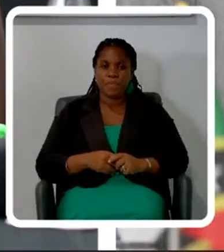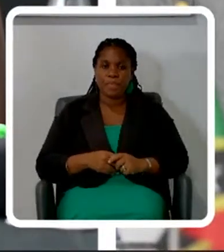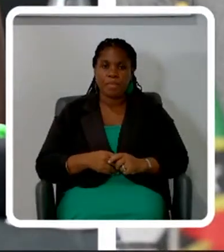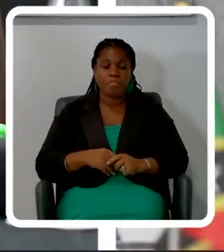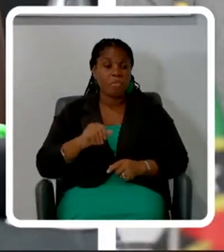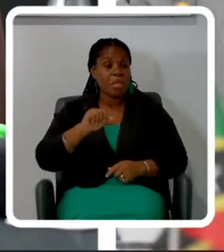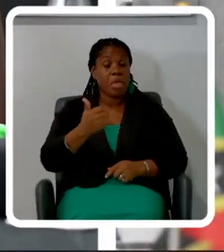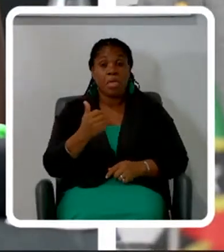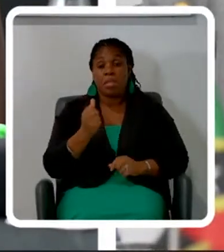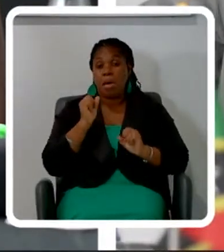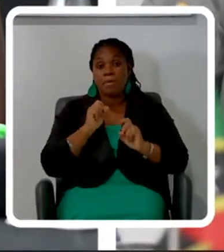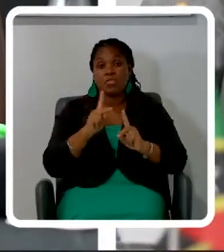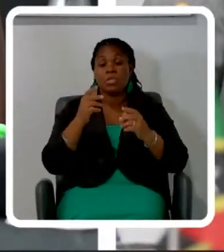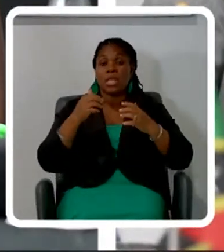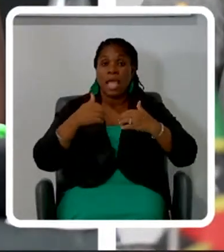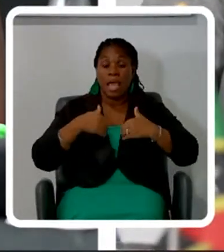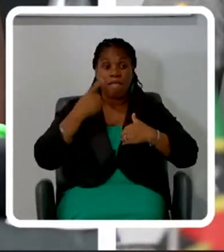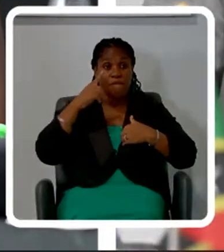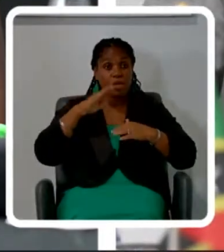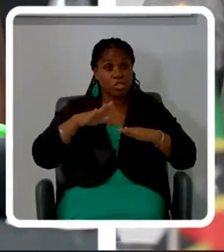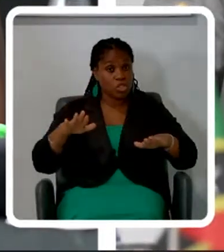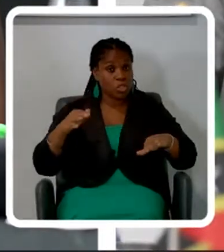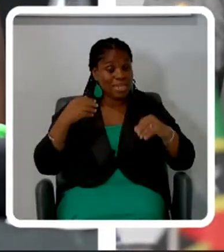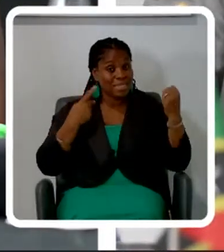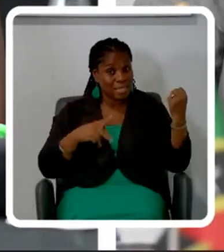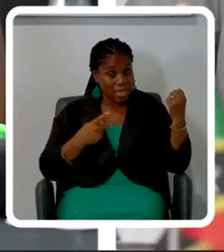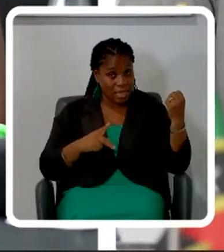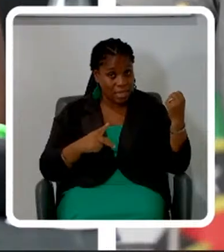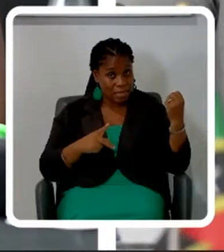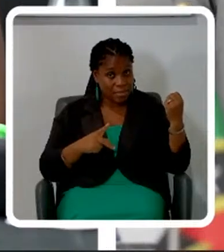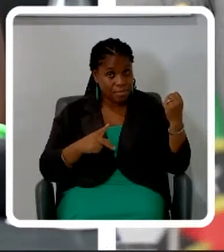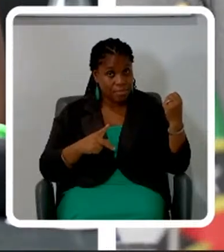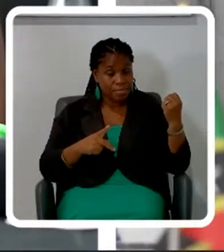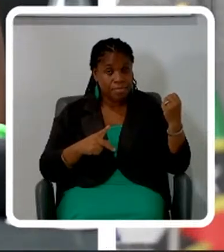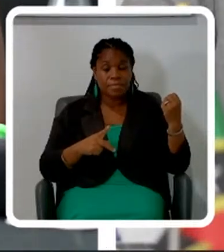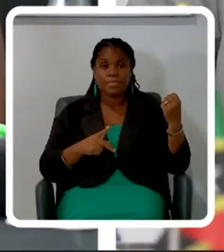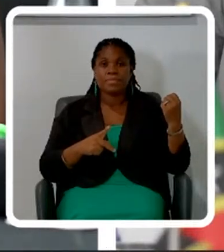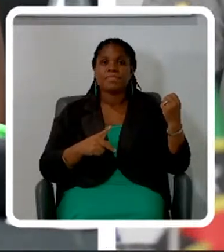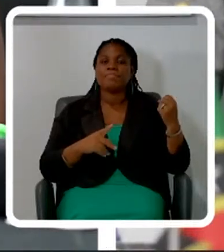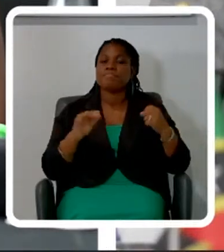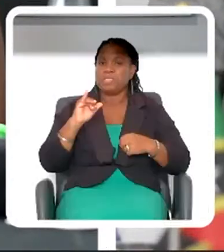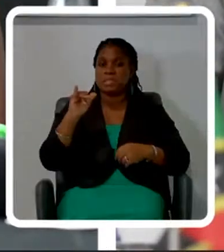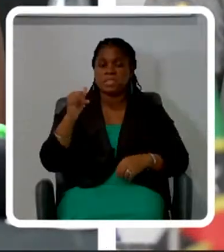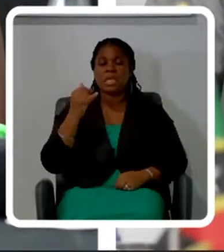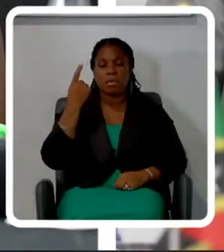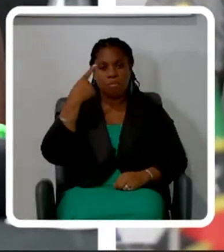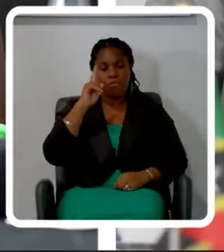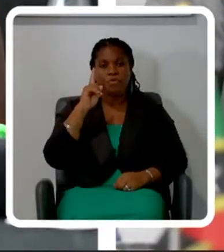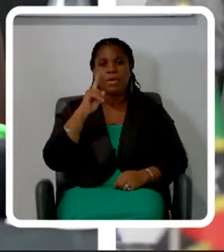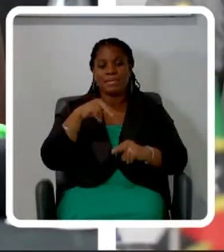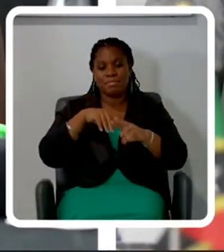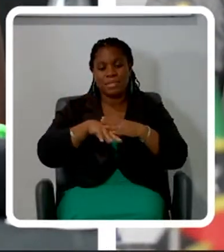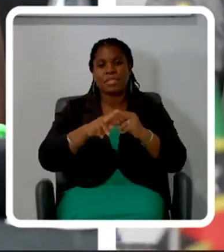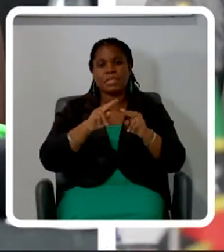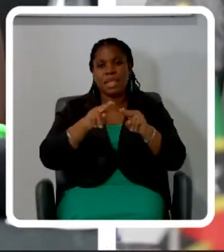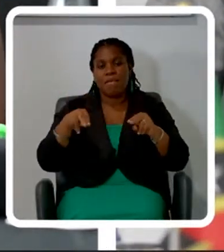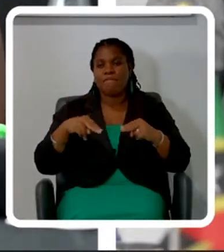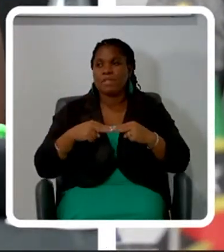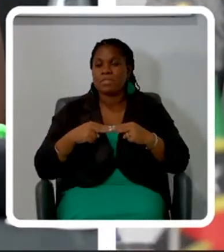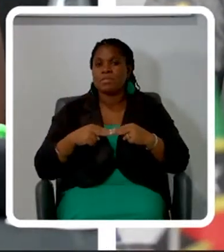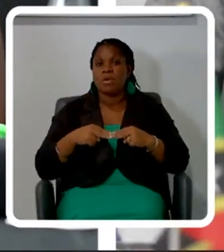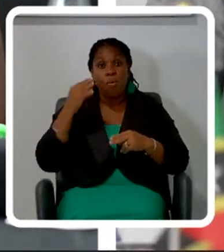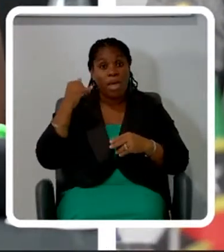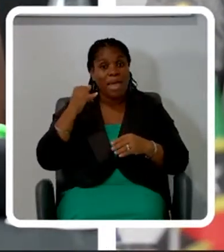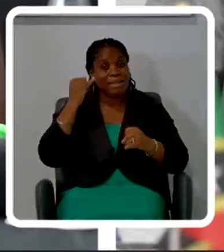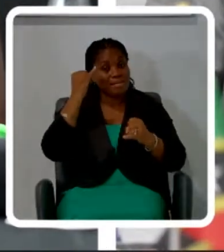Any opportunity we have for children in St. Kitts, we want them for the children in Nevis as well. Because at the